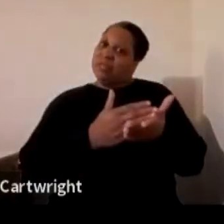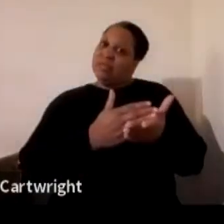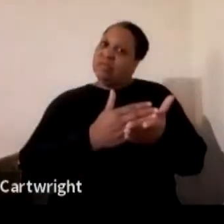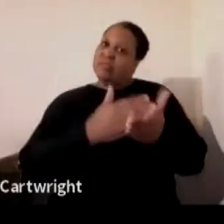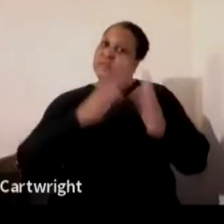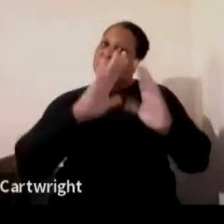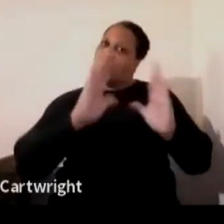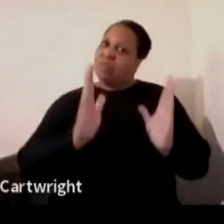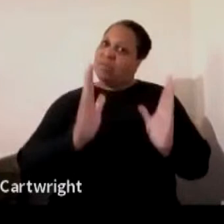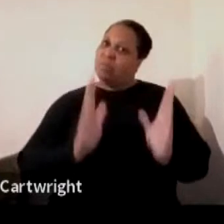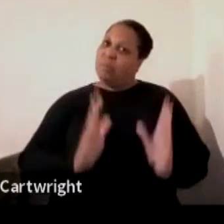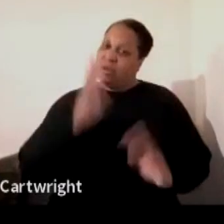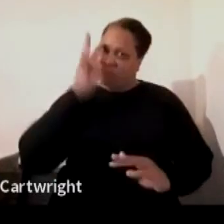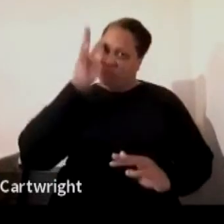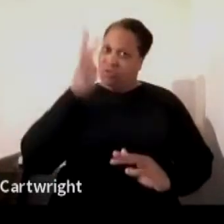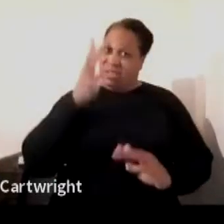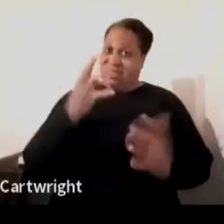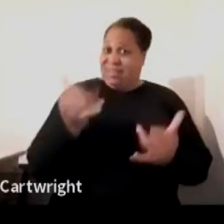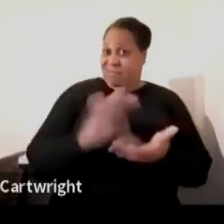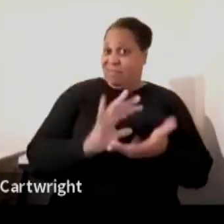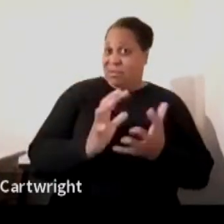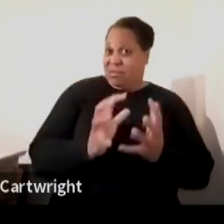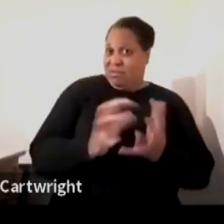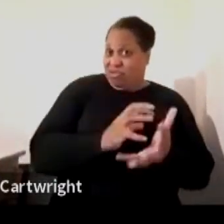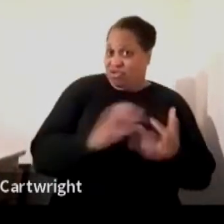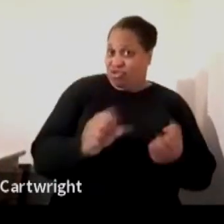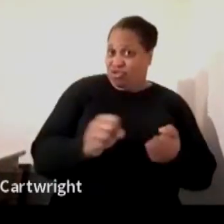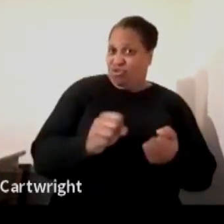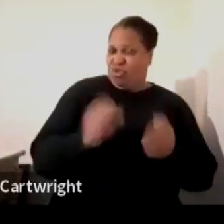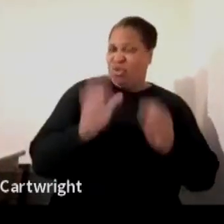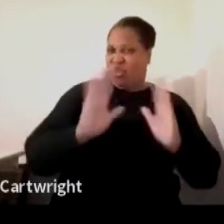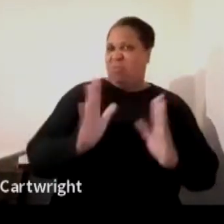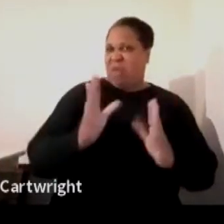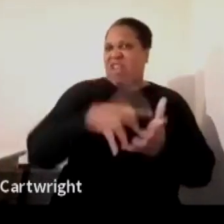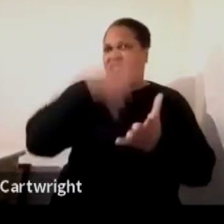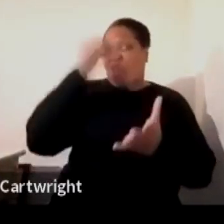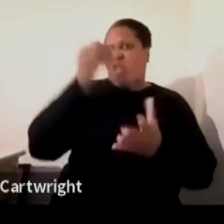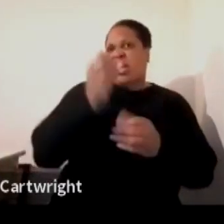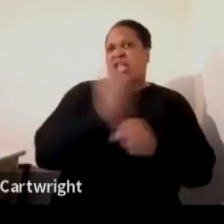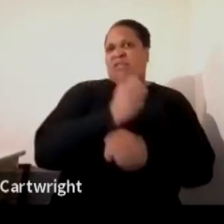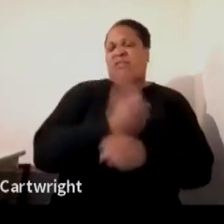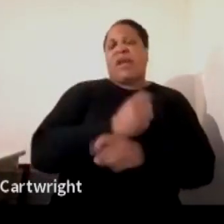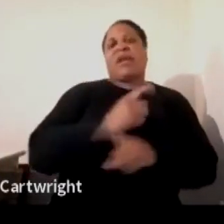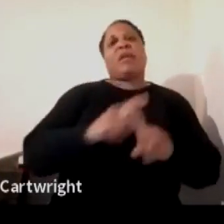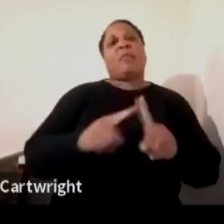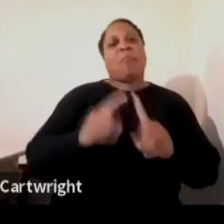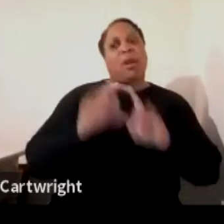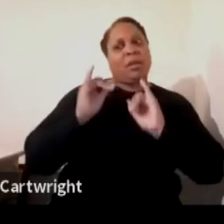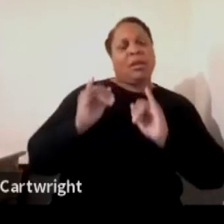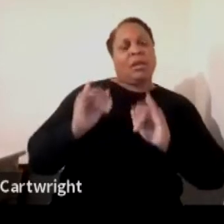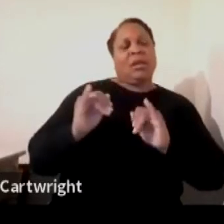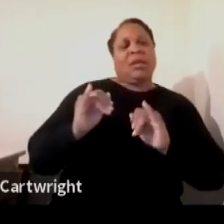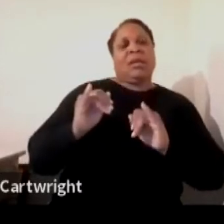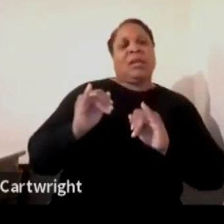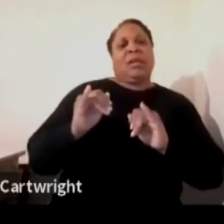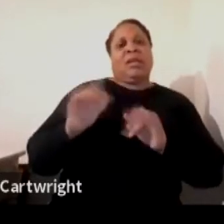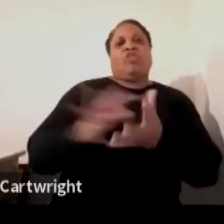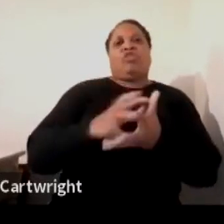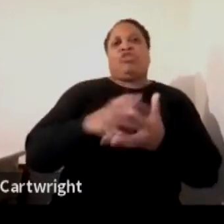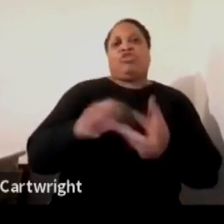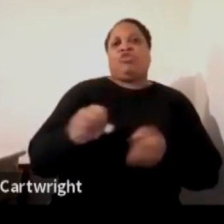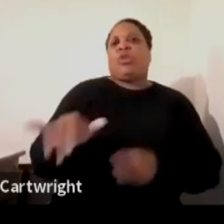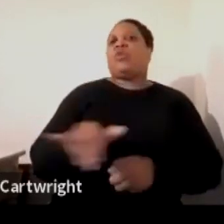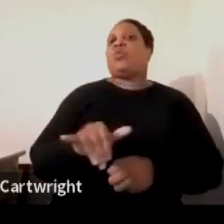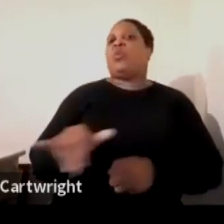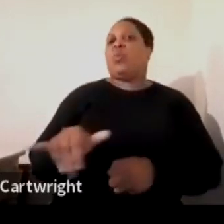whole point, so your body can learn how to fight it, but the instructions, the actual mRNA themselves, also gets destroyed. And so all you're